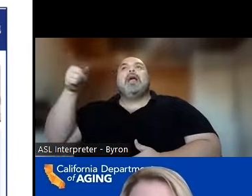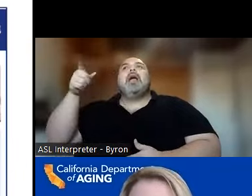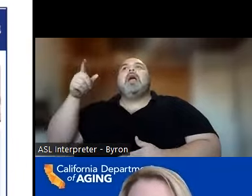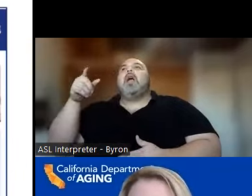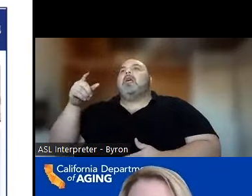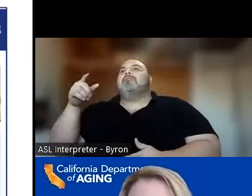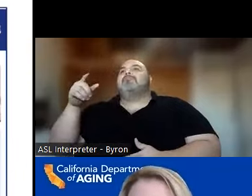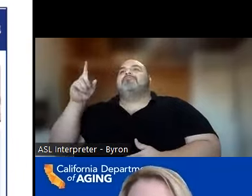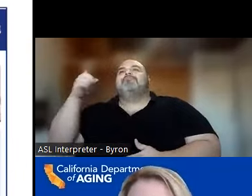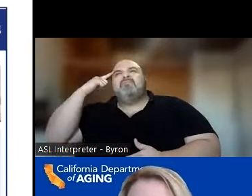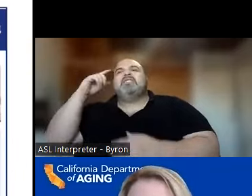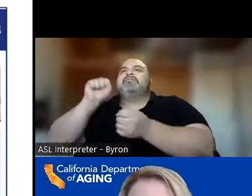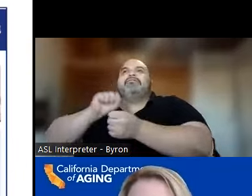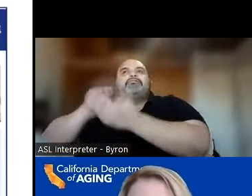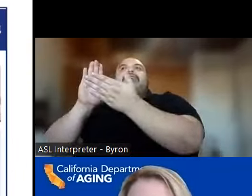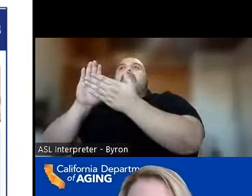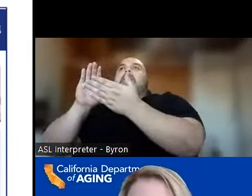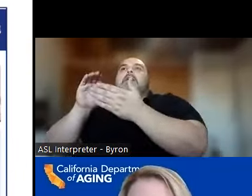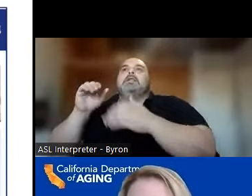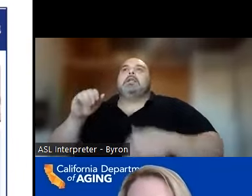facing a